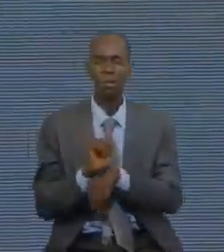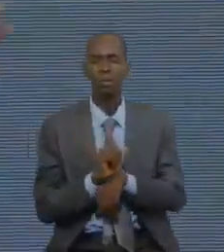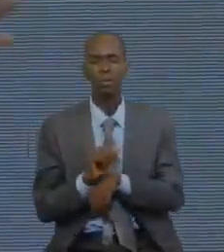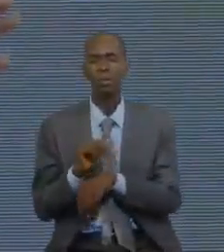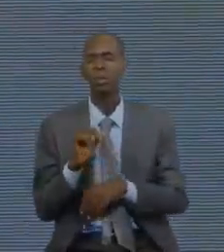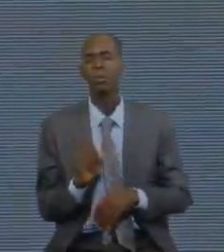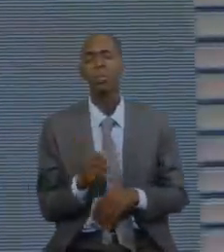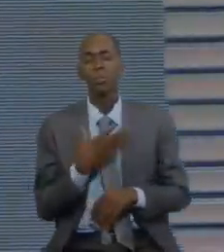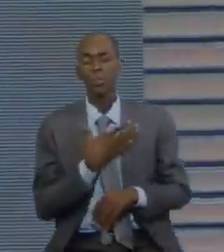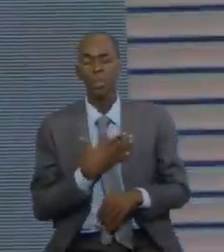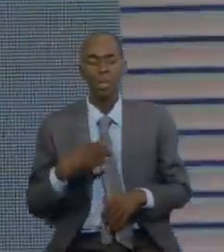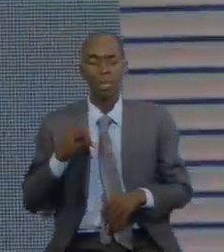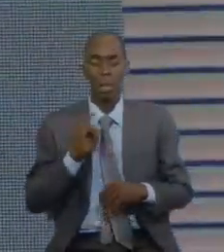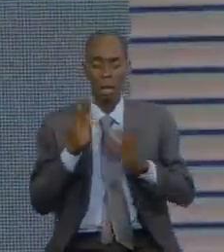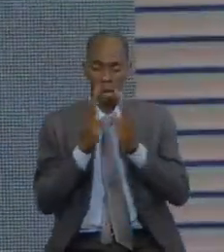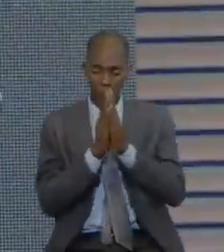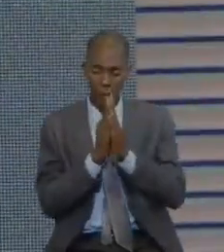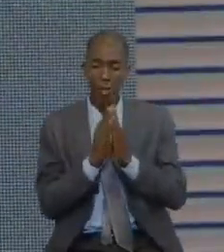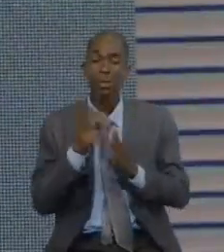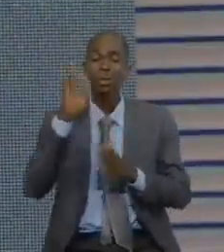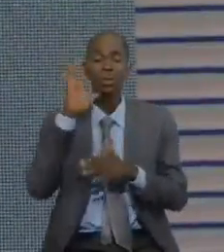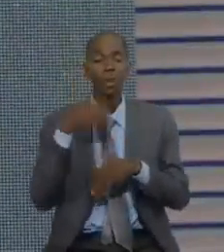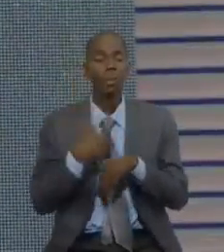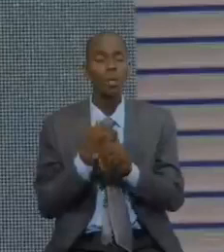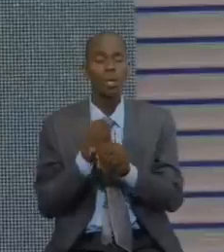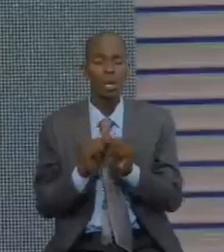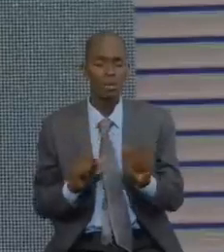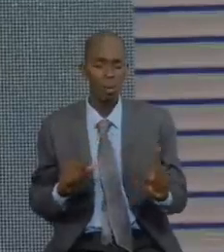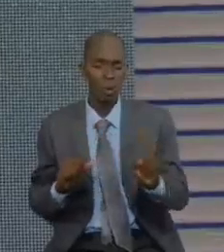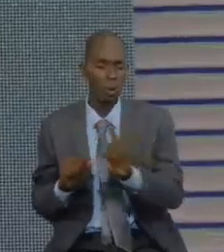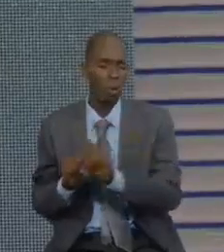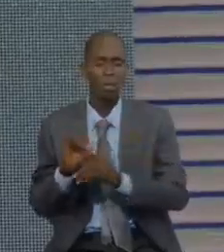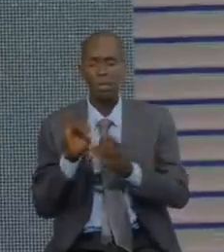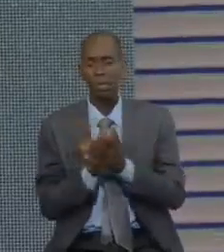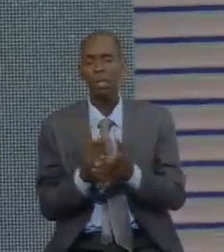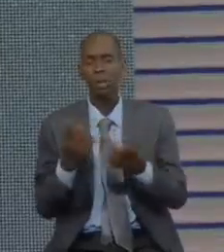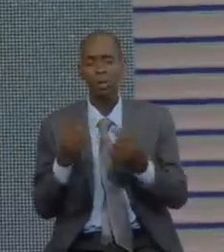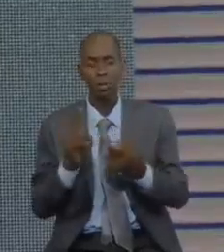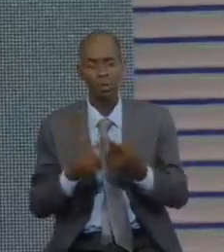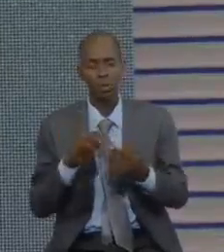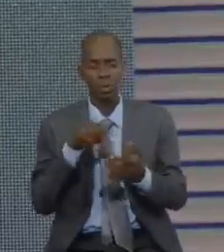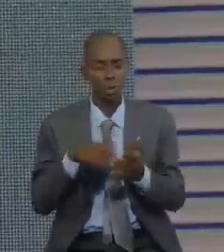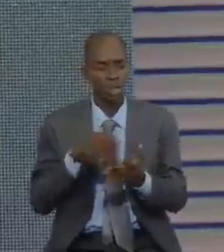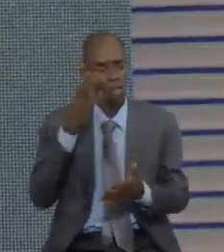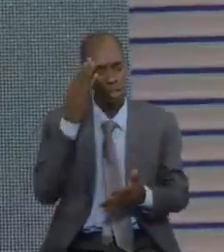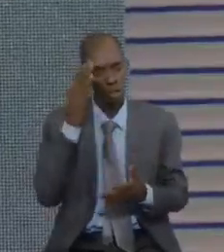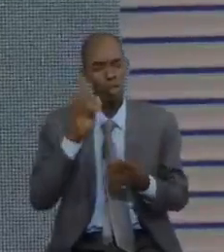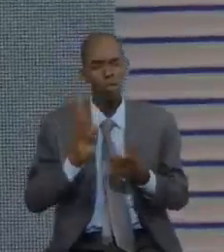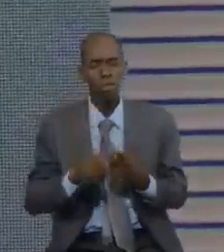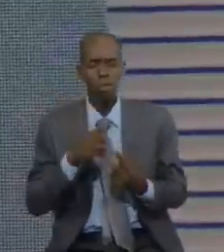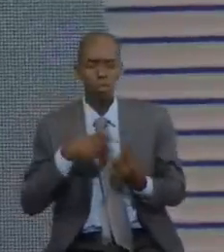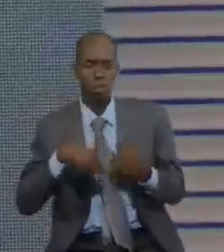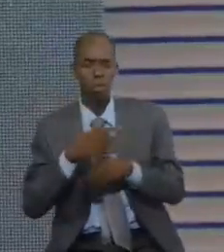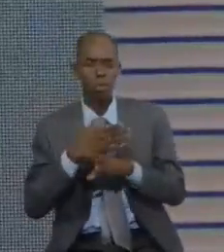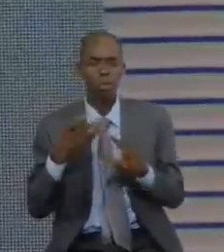And I pray, Lord, you make everyone that comes to this realization to turn away from sin, to be